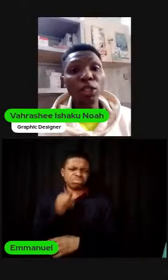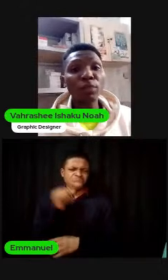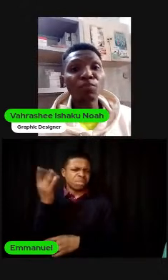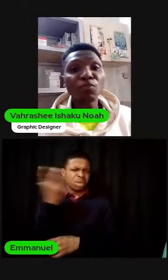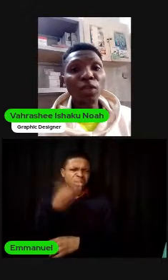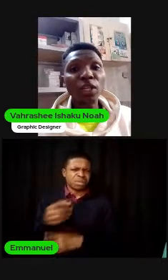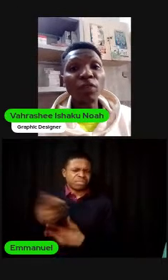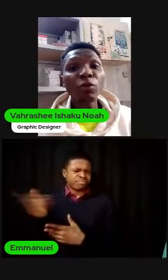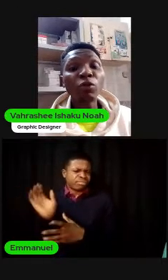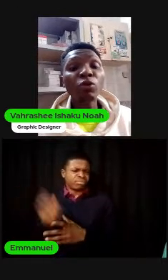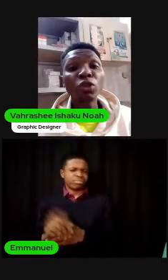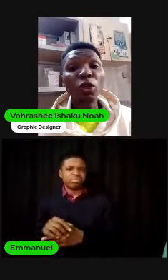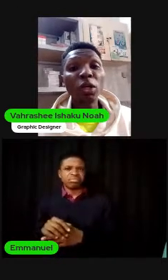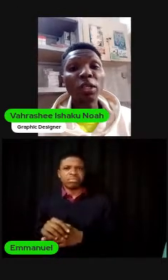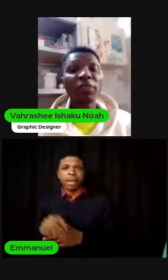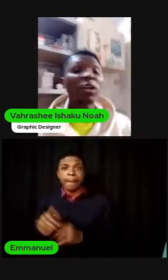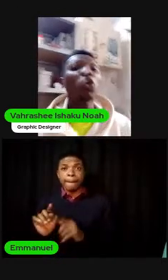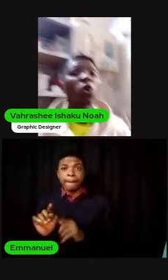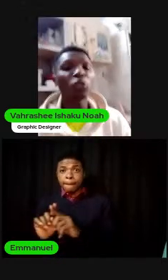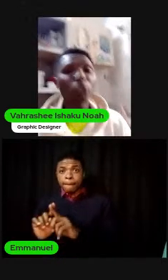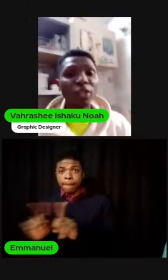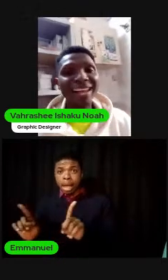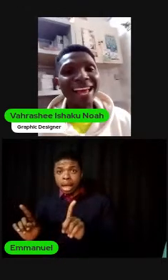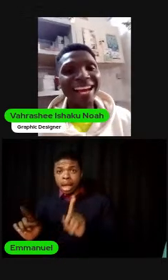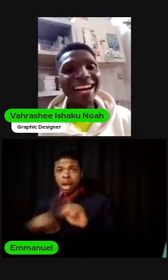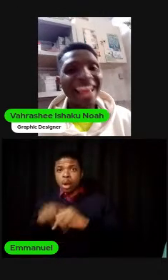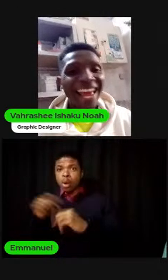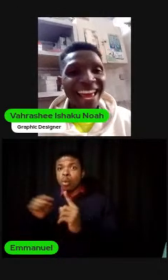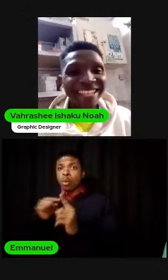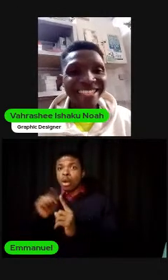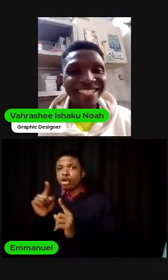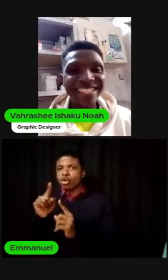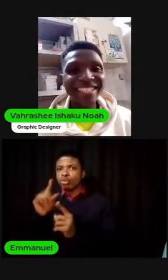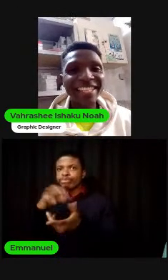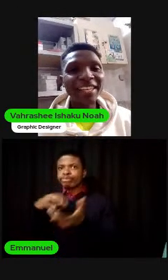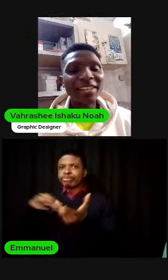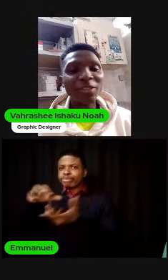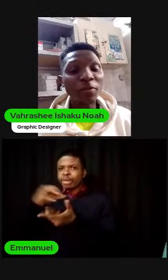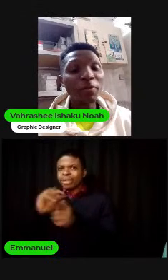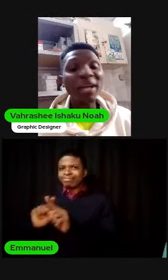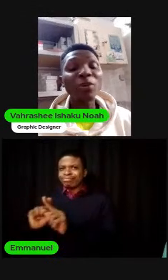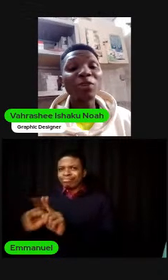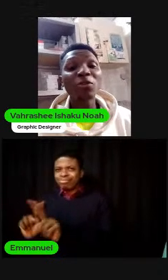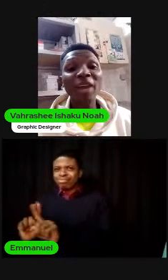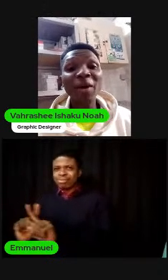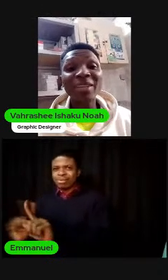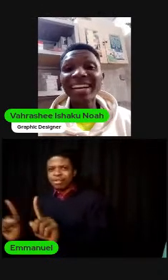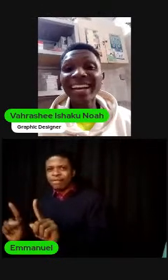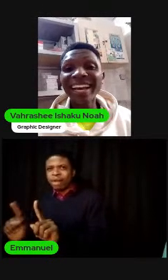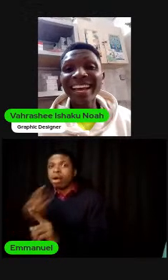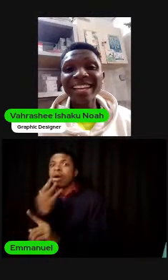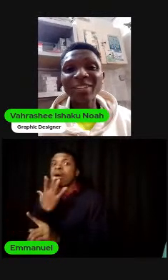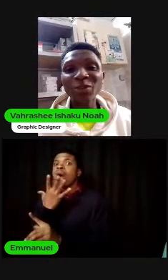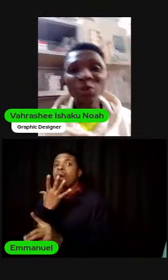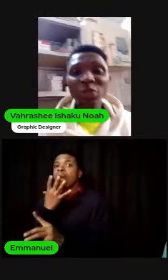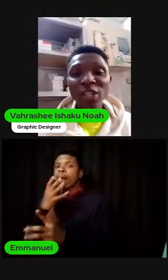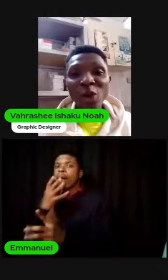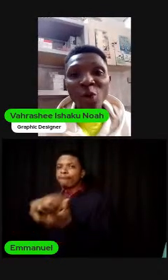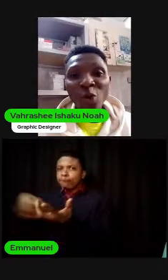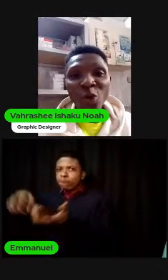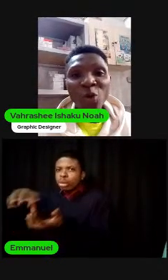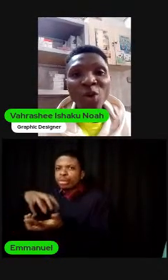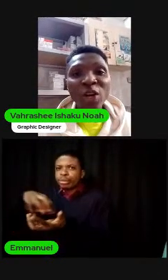But if you use different colors like red, that is why some flowers are red, you